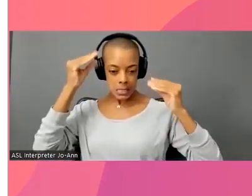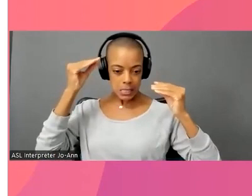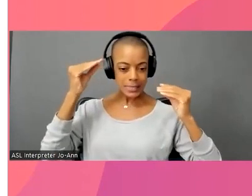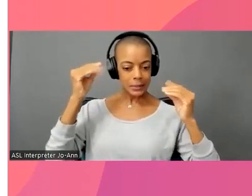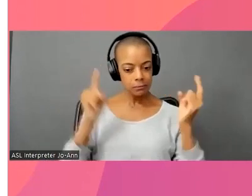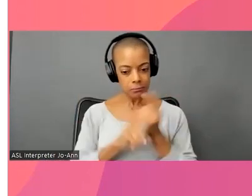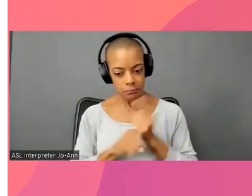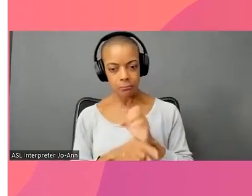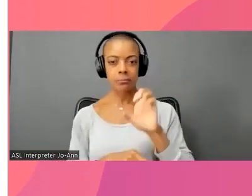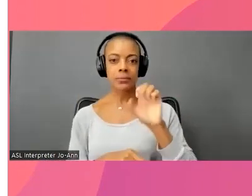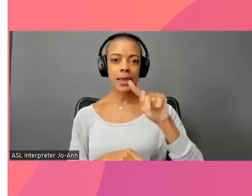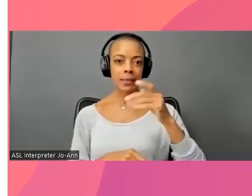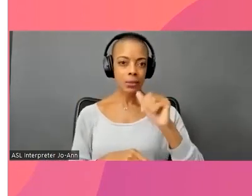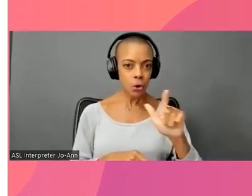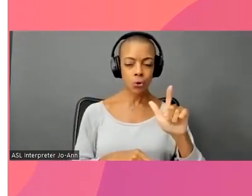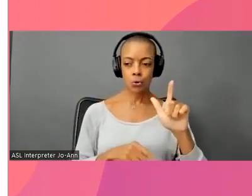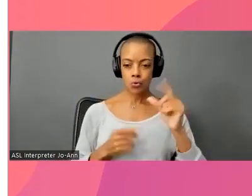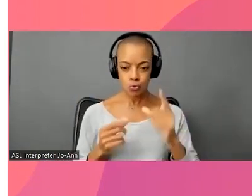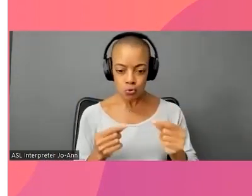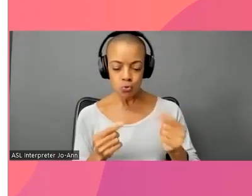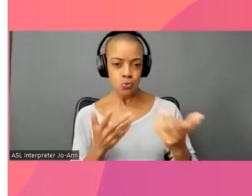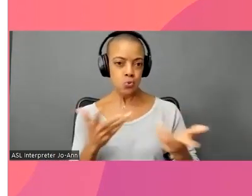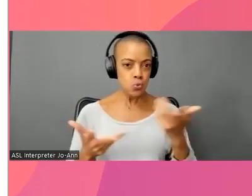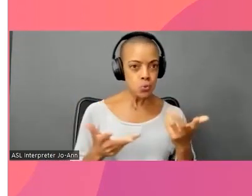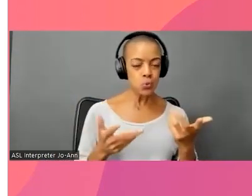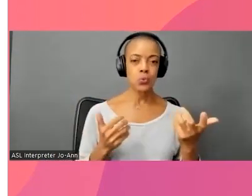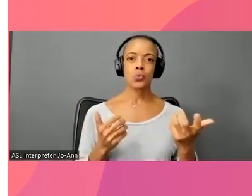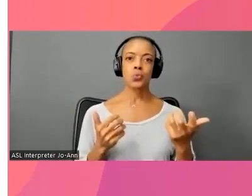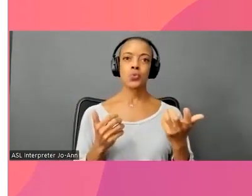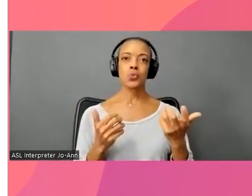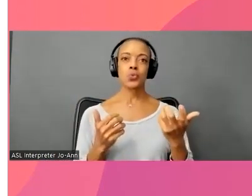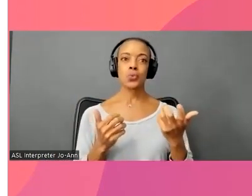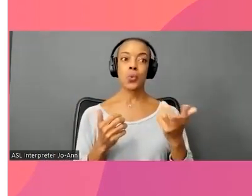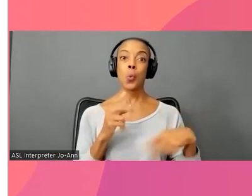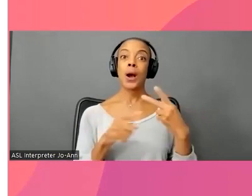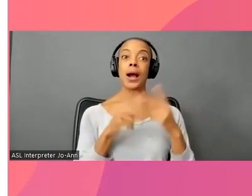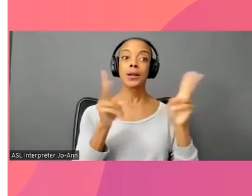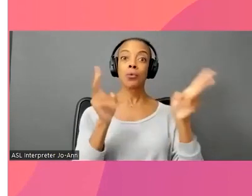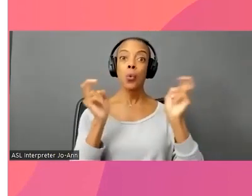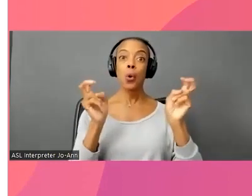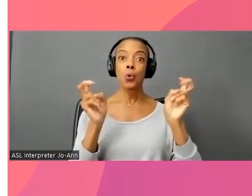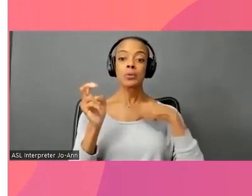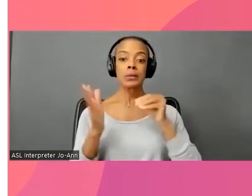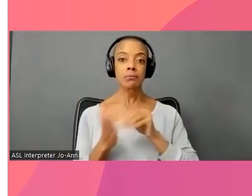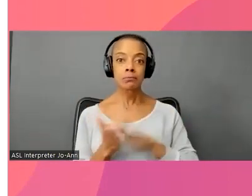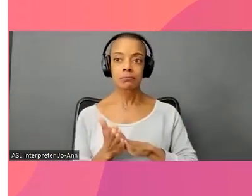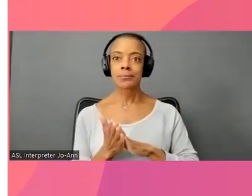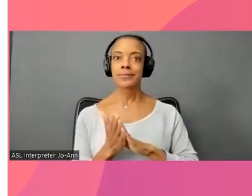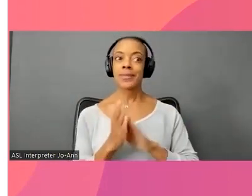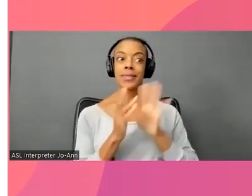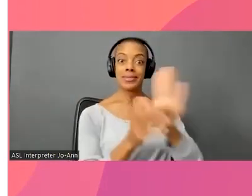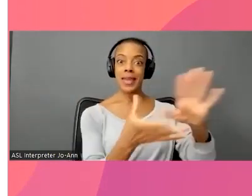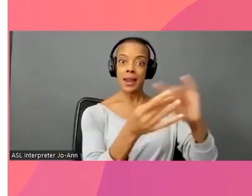considerations and what this meant in terms of the kinds of quotes that I would represent, how I would use these